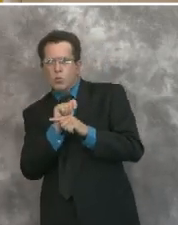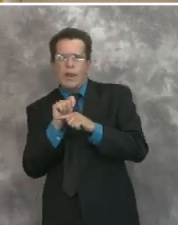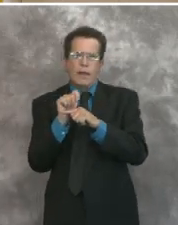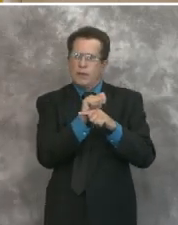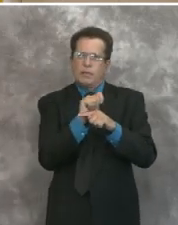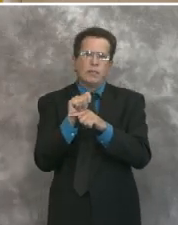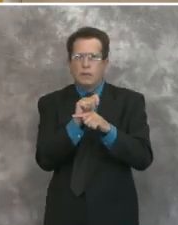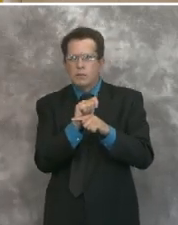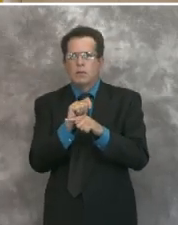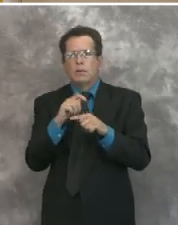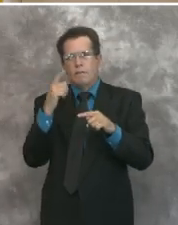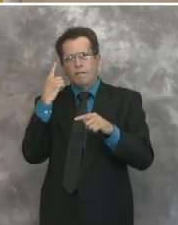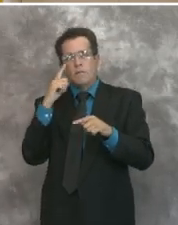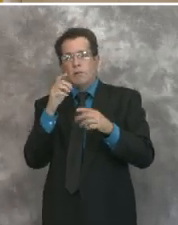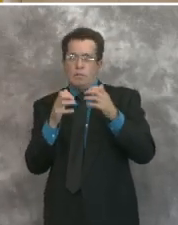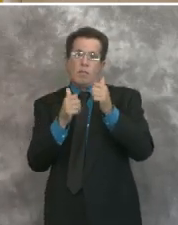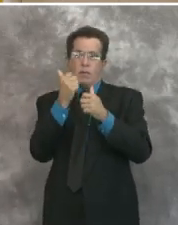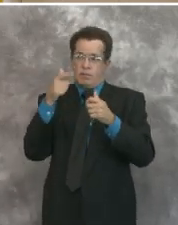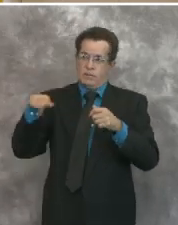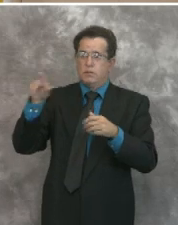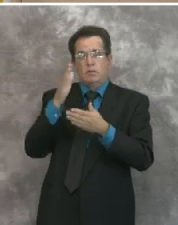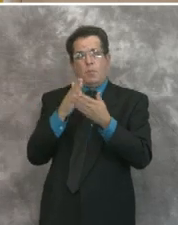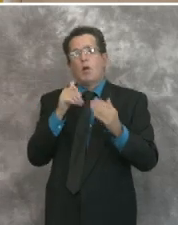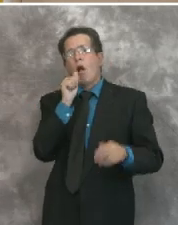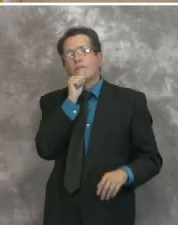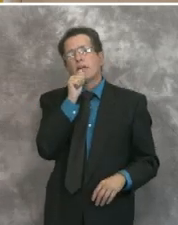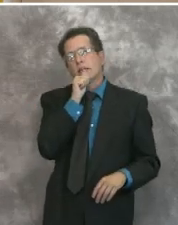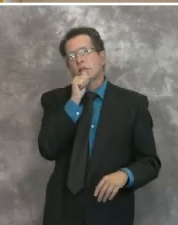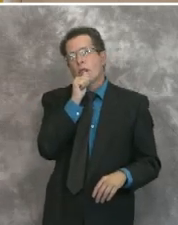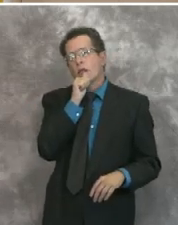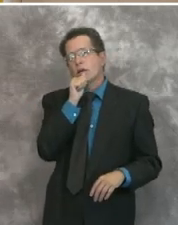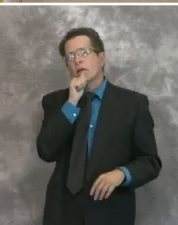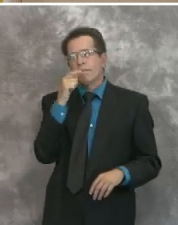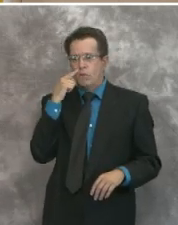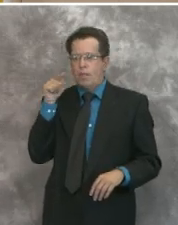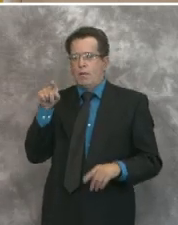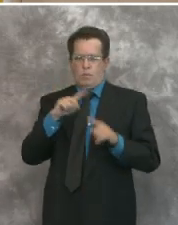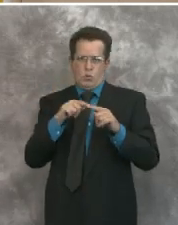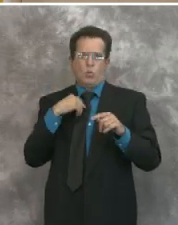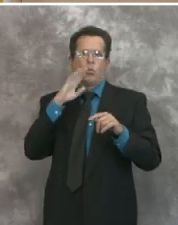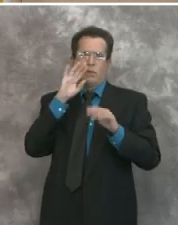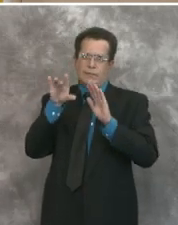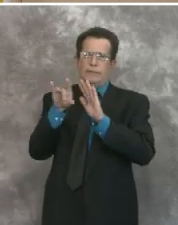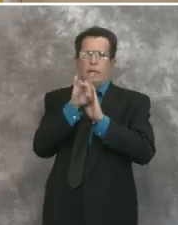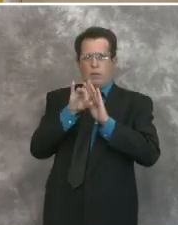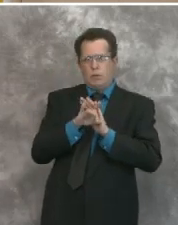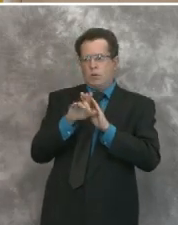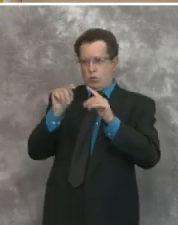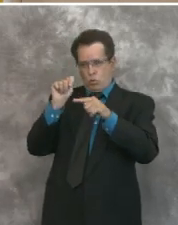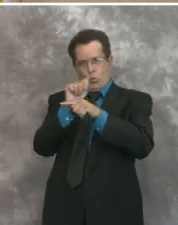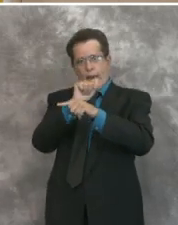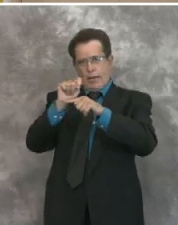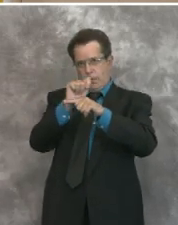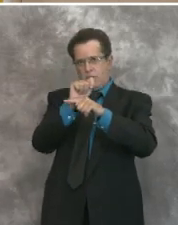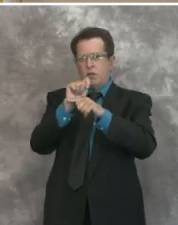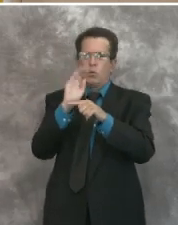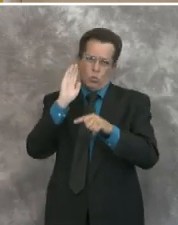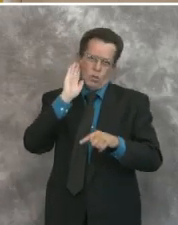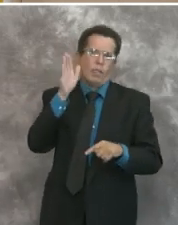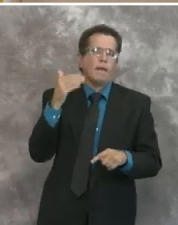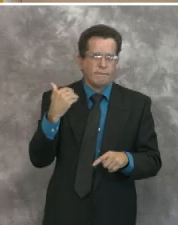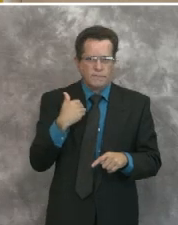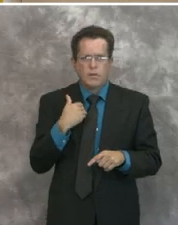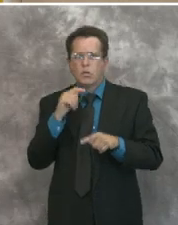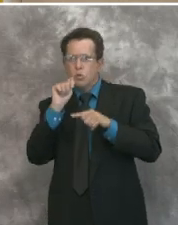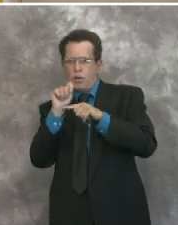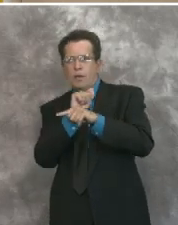in terms of confidentiality and the general process. We will select elements of training from the